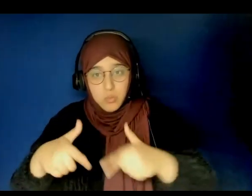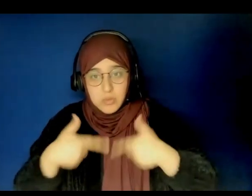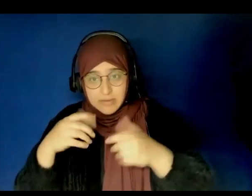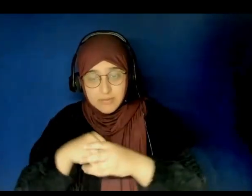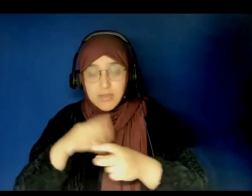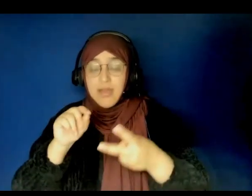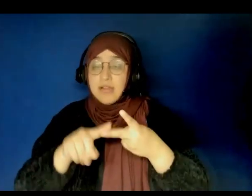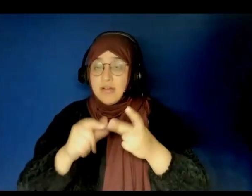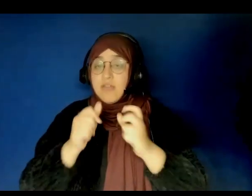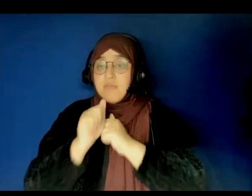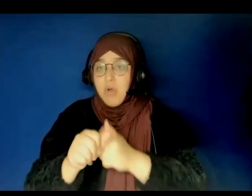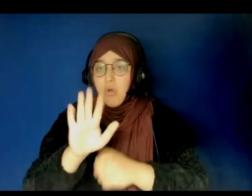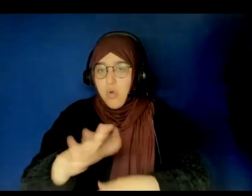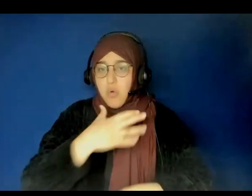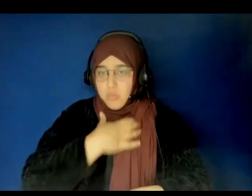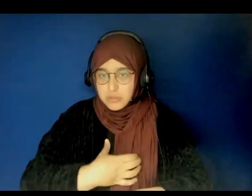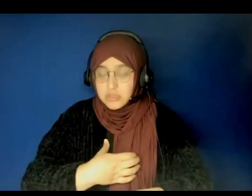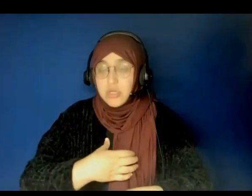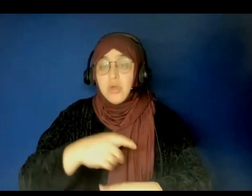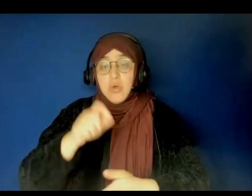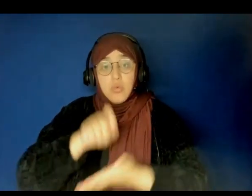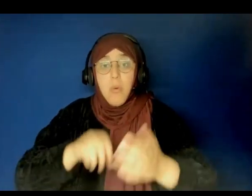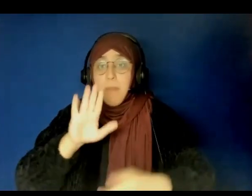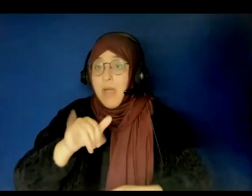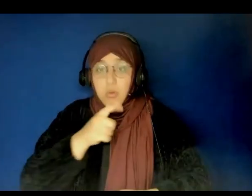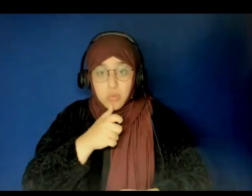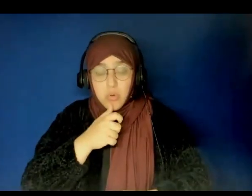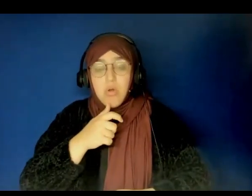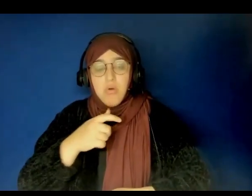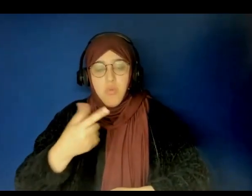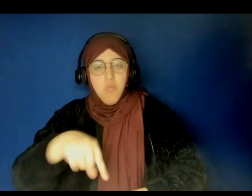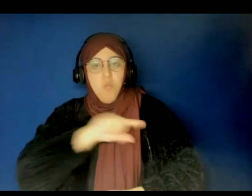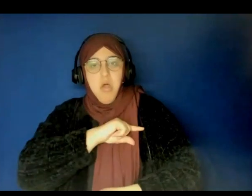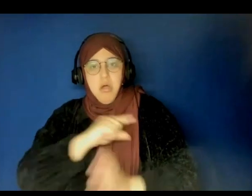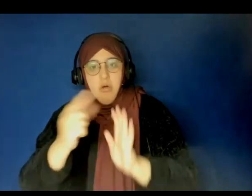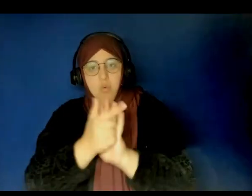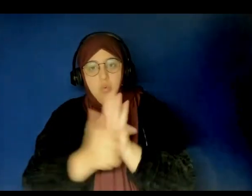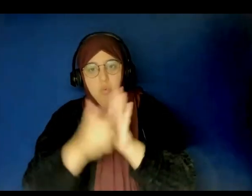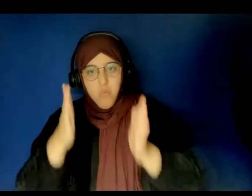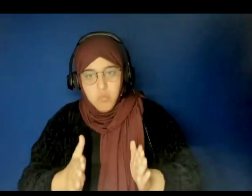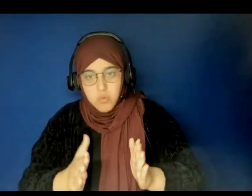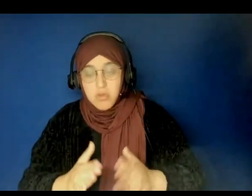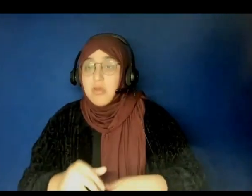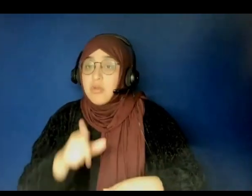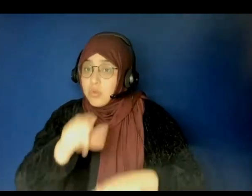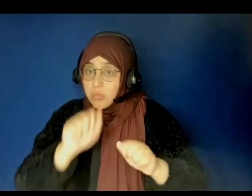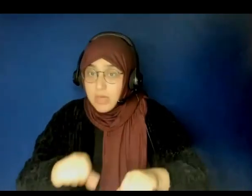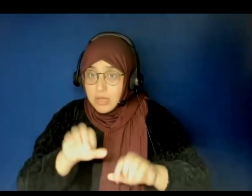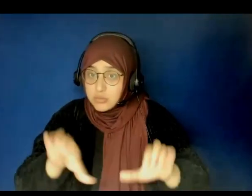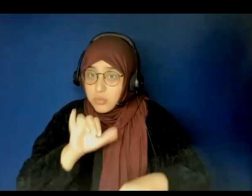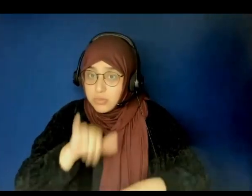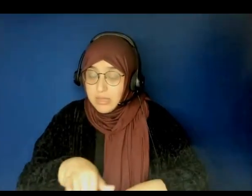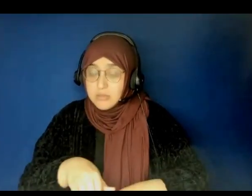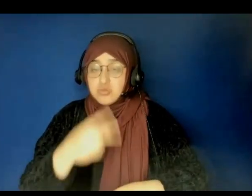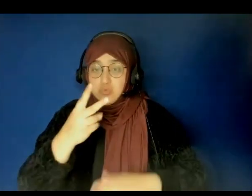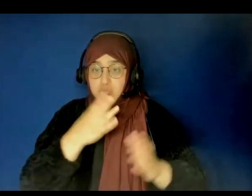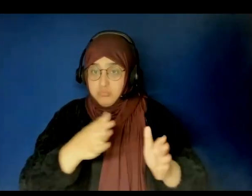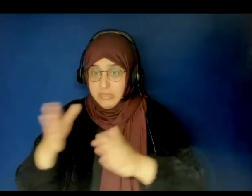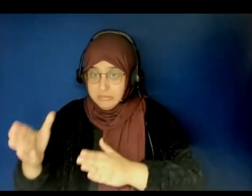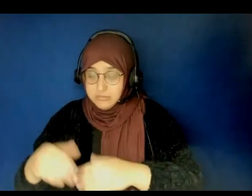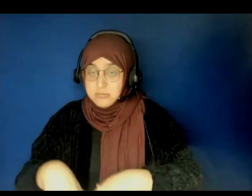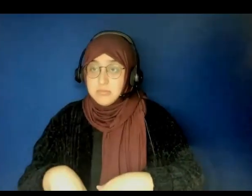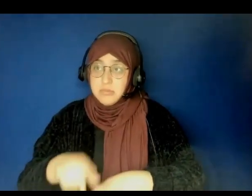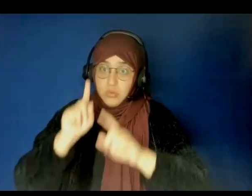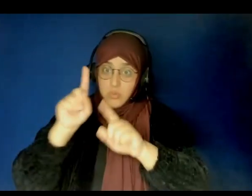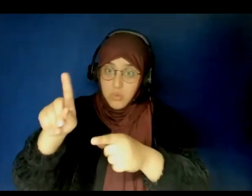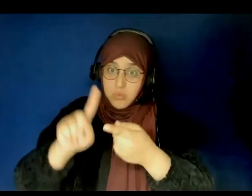a qualified lawyer. You can do this in one of two ways. You can go to a local lawyer who can be risky in that